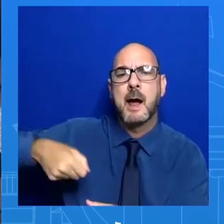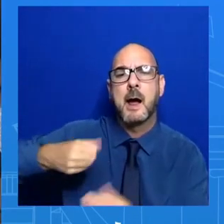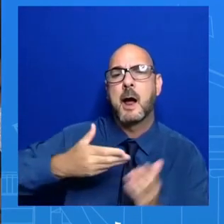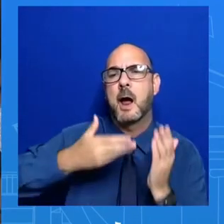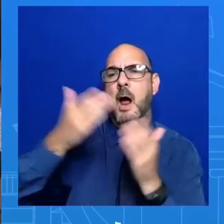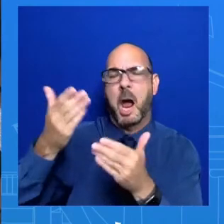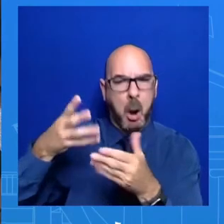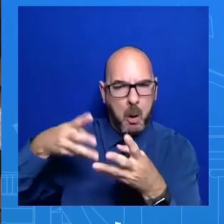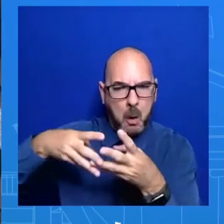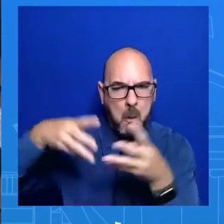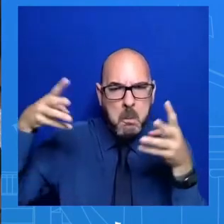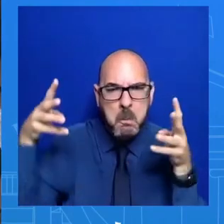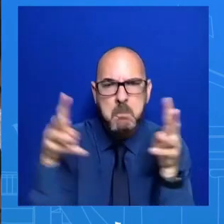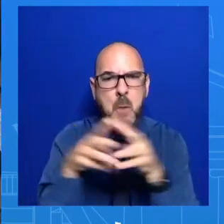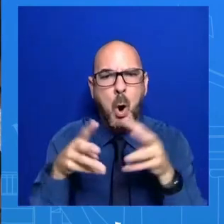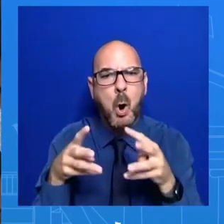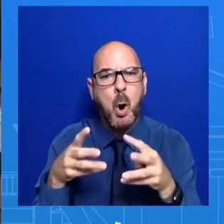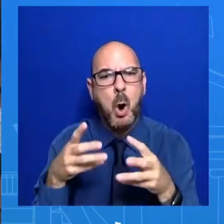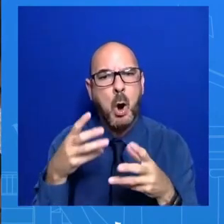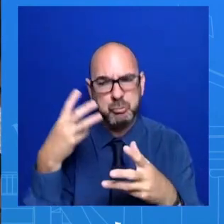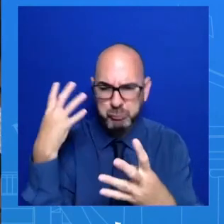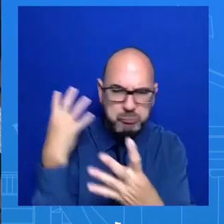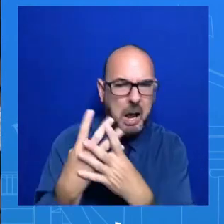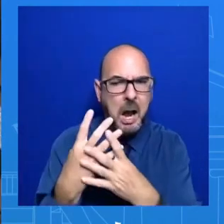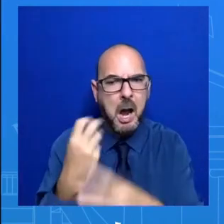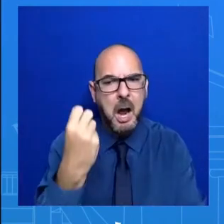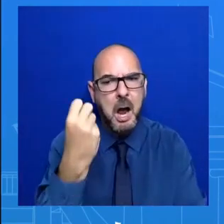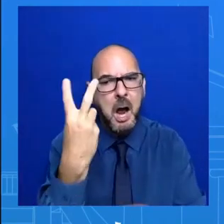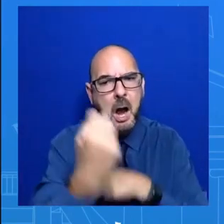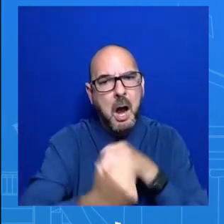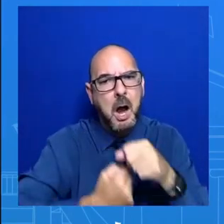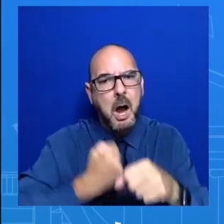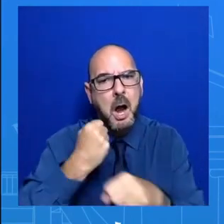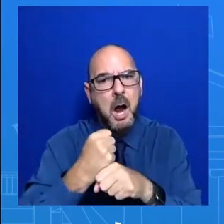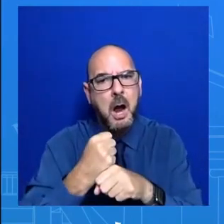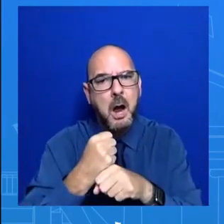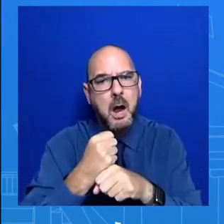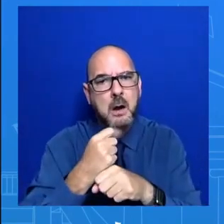and do you have a message for the government? I want to be super mindful. That's an